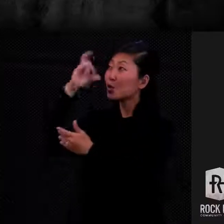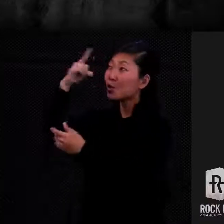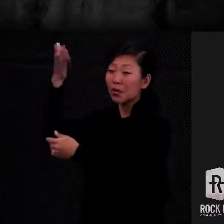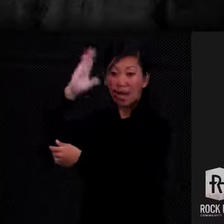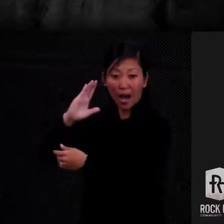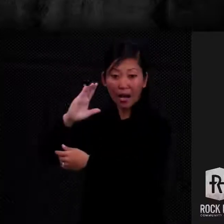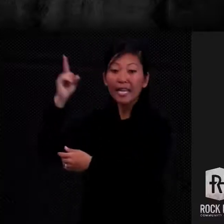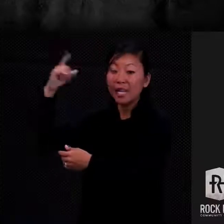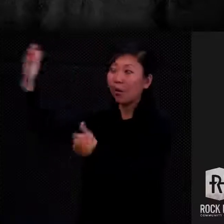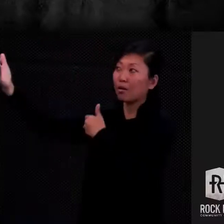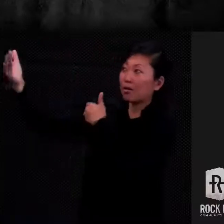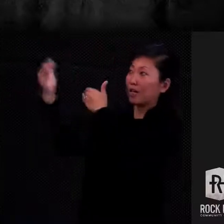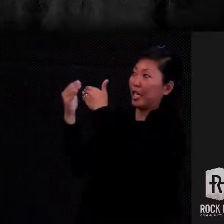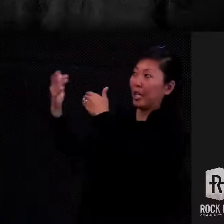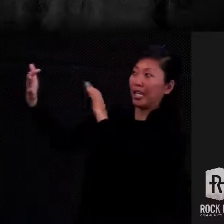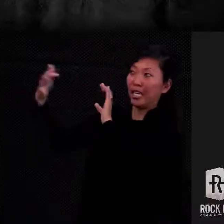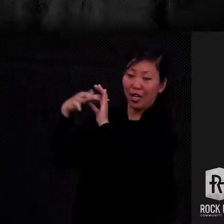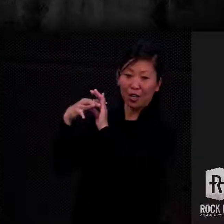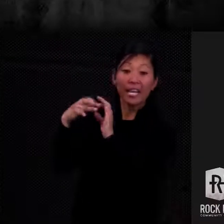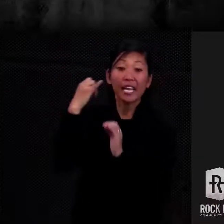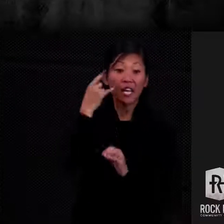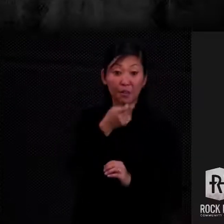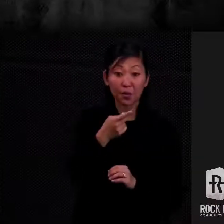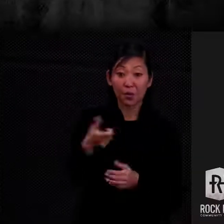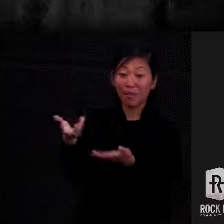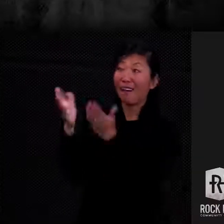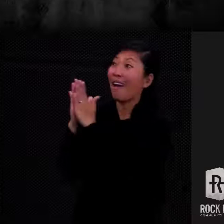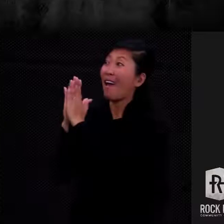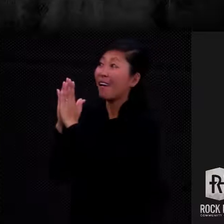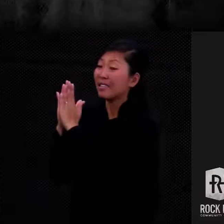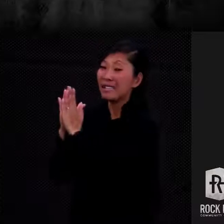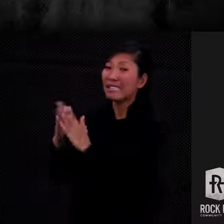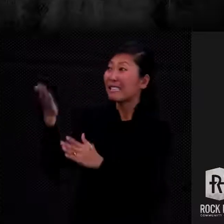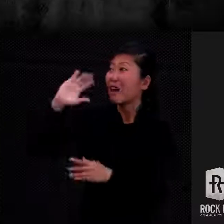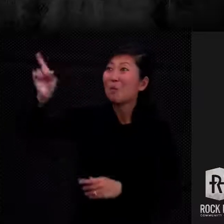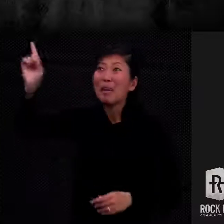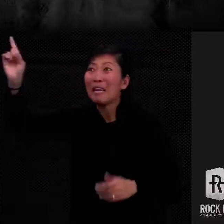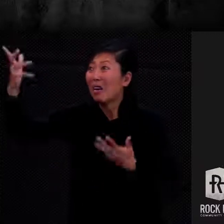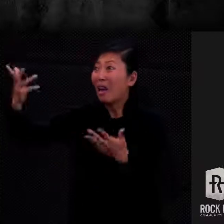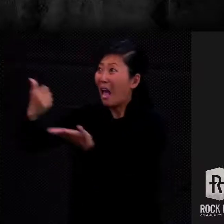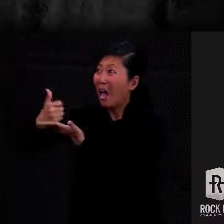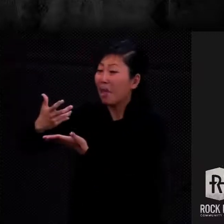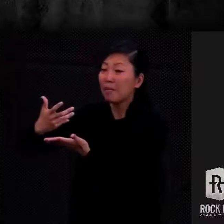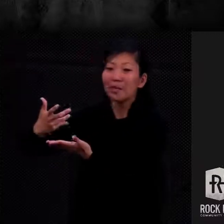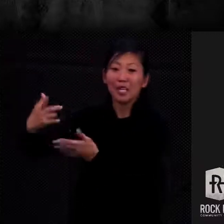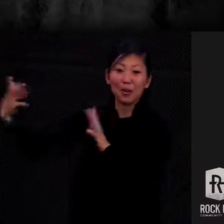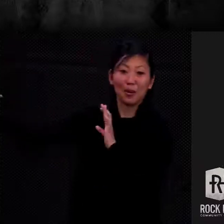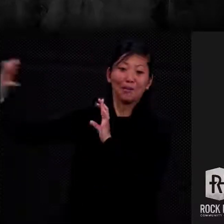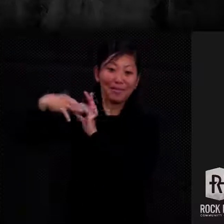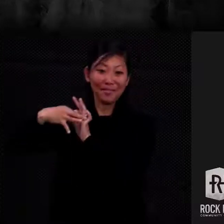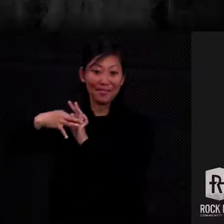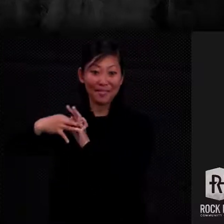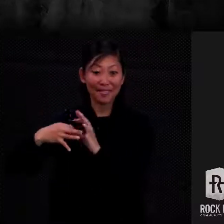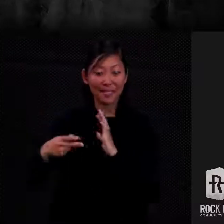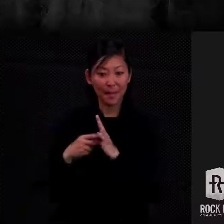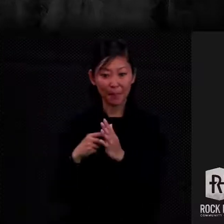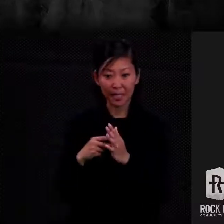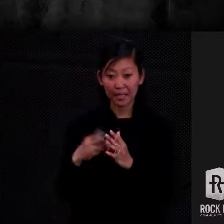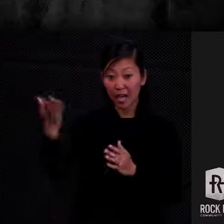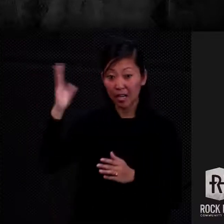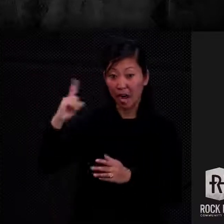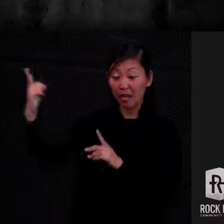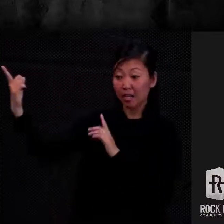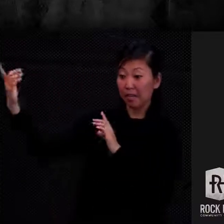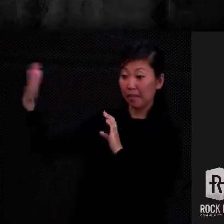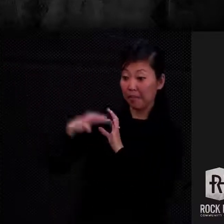near to you. That's an interesting phrase, isn't it? Draw near to God and he will draw near to you. So what is it? Is God going to draw near to me first or am I going to